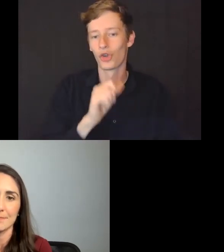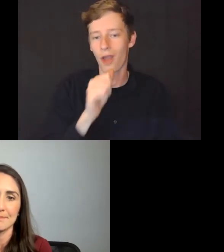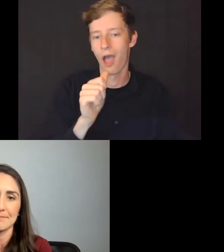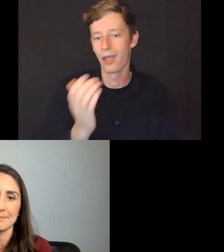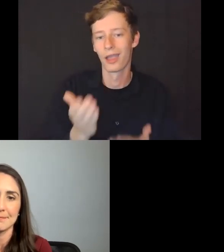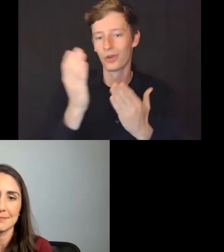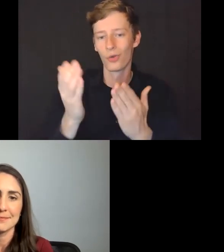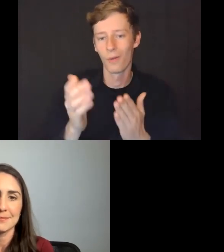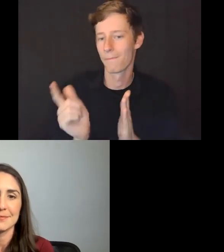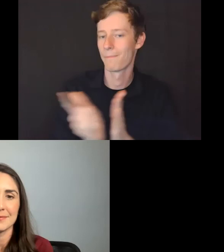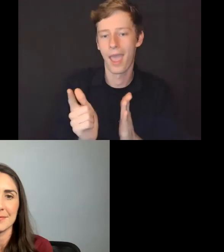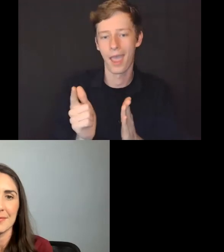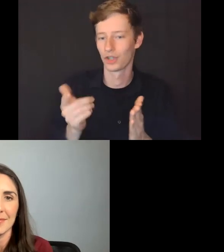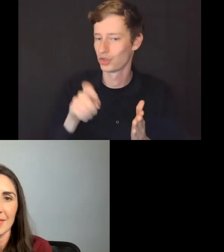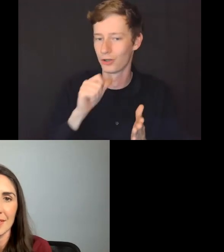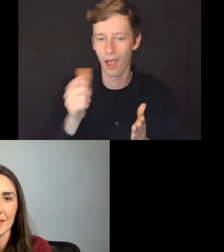Commonwealth.